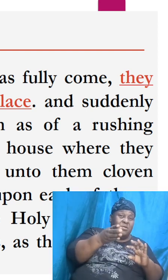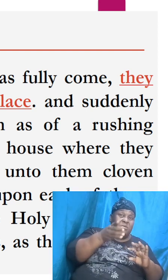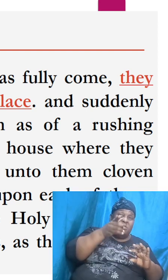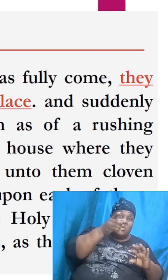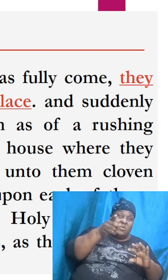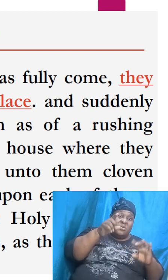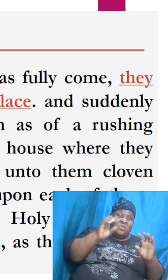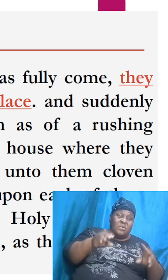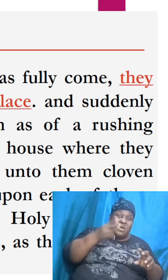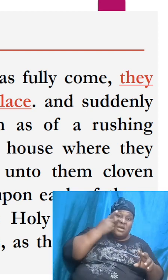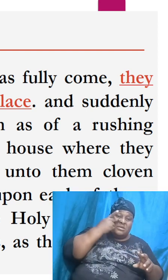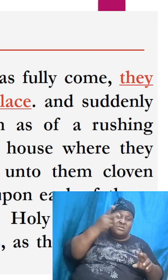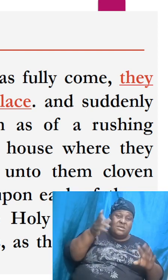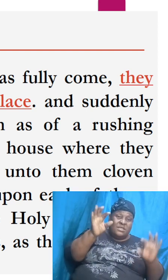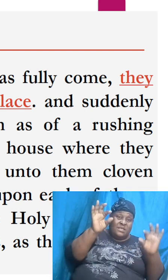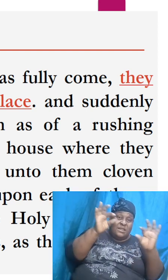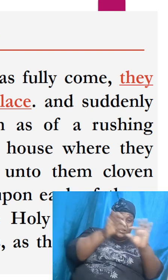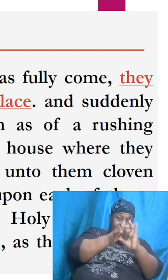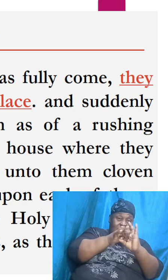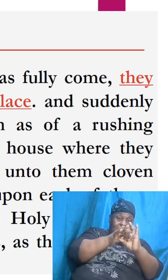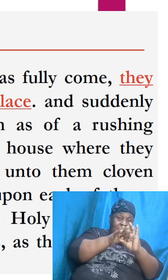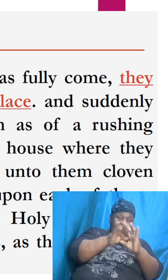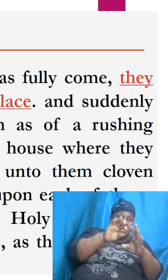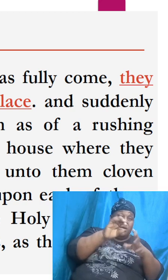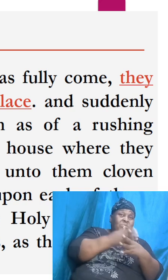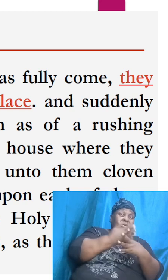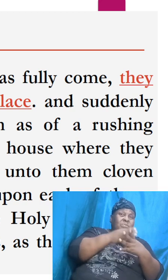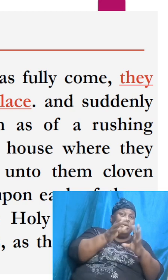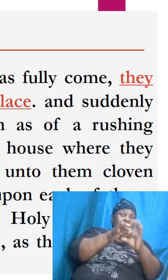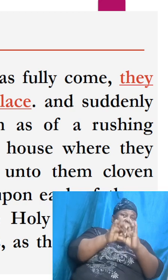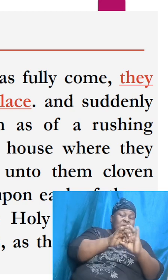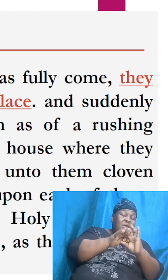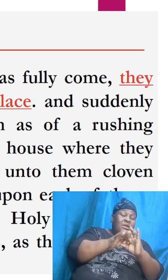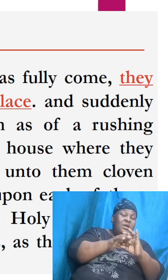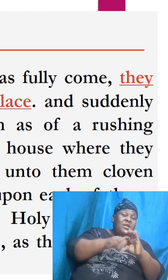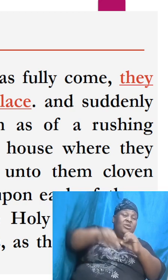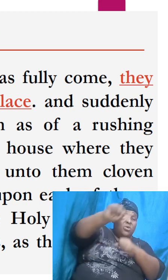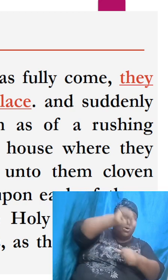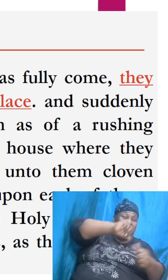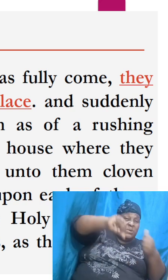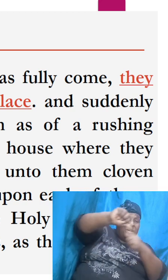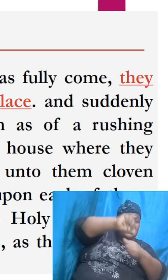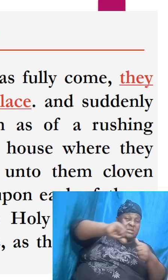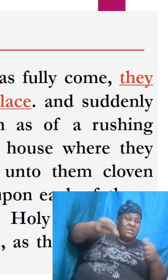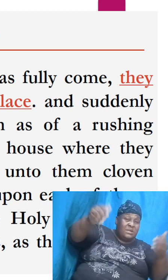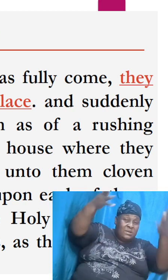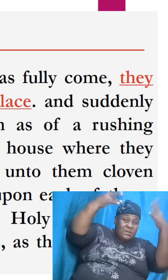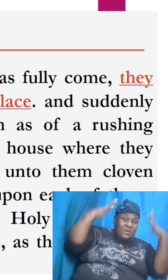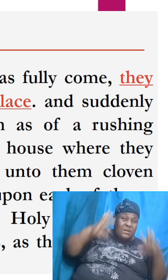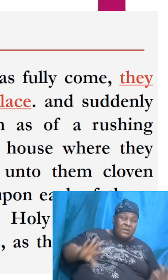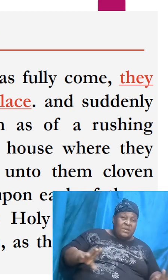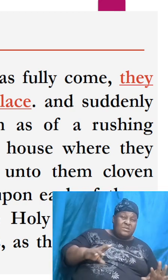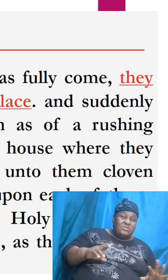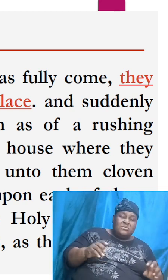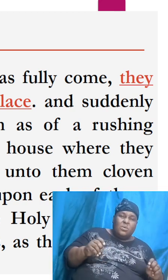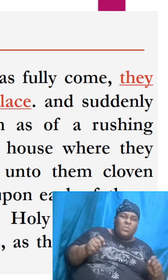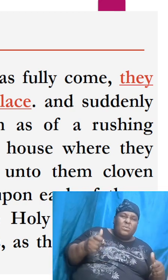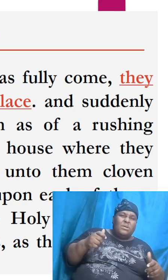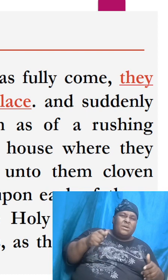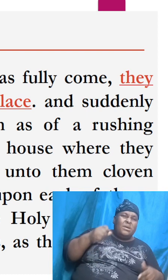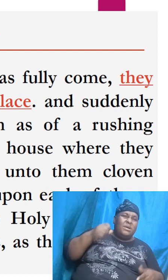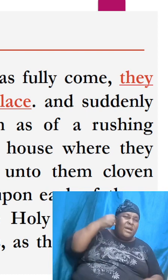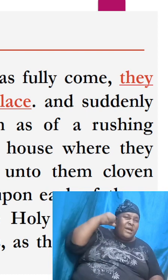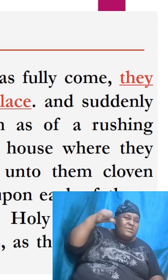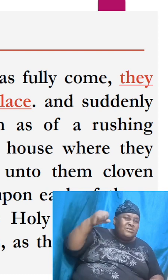unity and the anointing oil that came down. Because guess what? Because they were united, suddenly there came a soul from